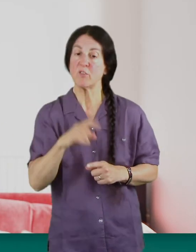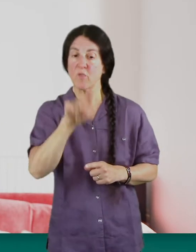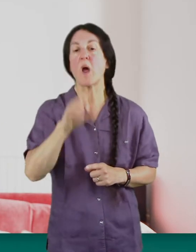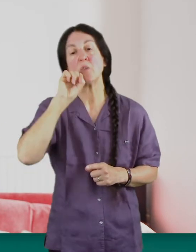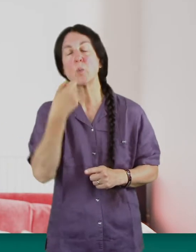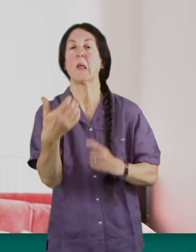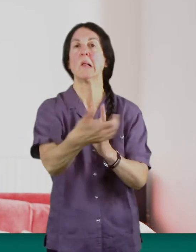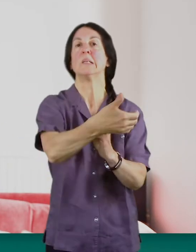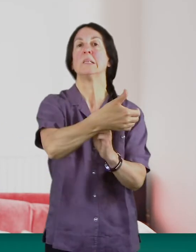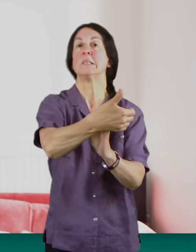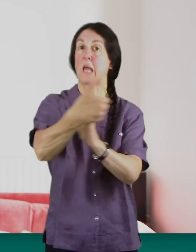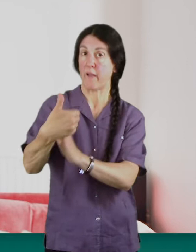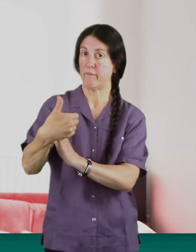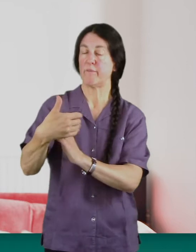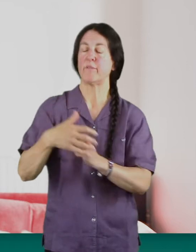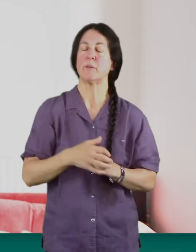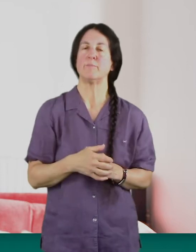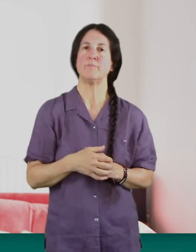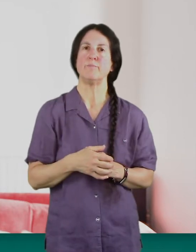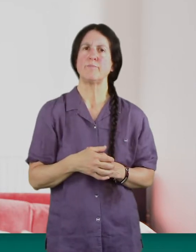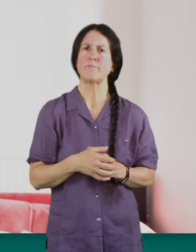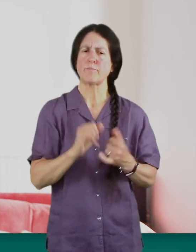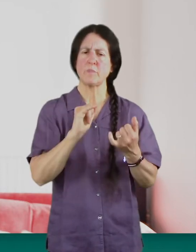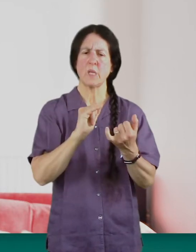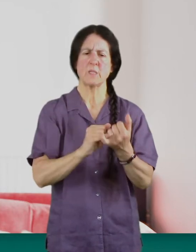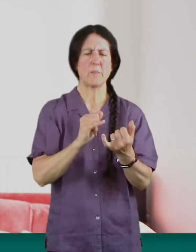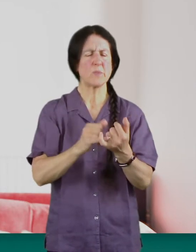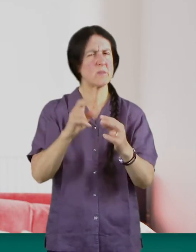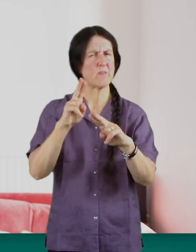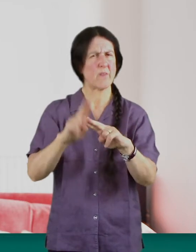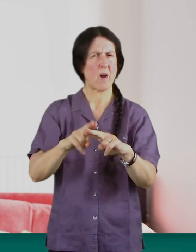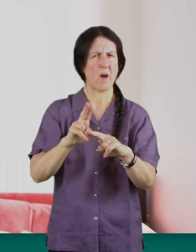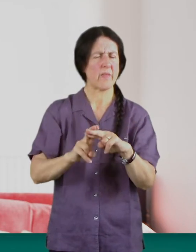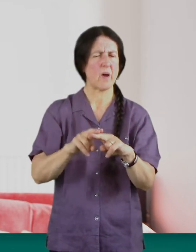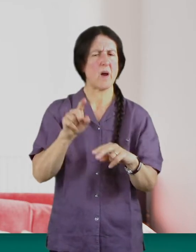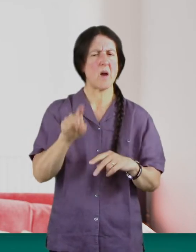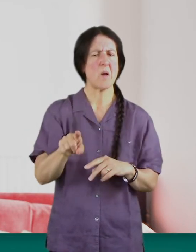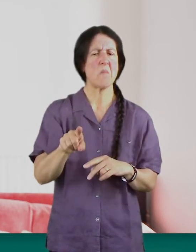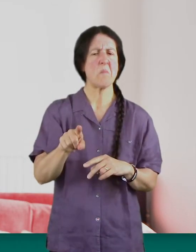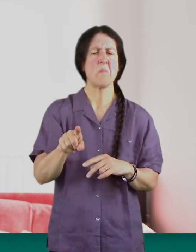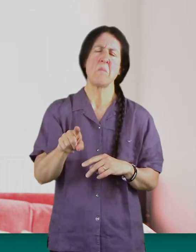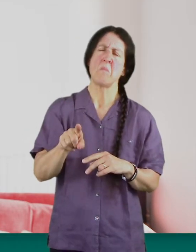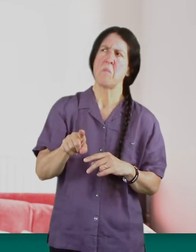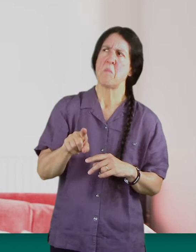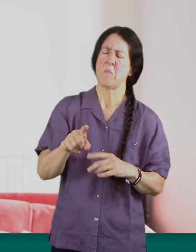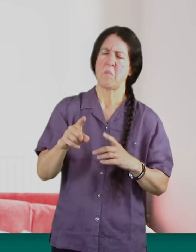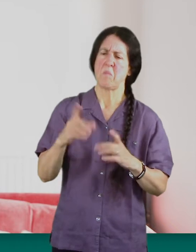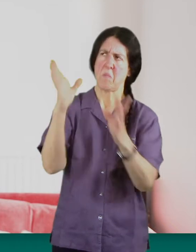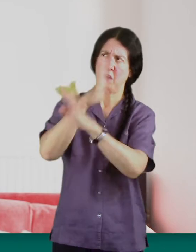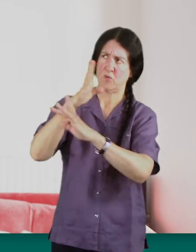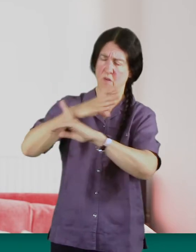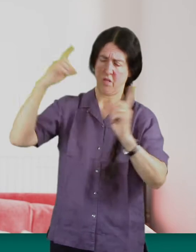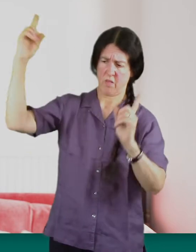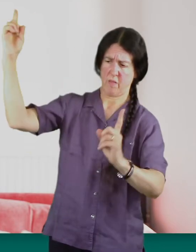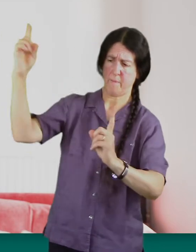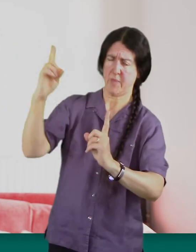has a slightly rockier road to accepting what might be happening. He thinks about this angel of the Lord, and to be honest, it seems like he's a